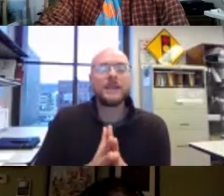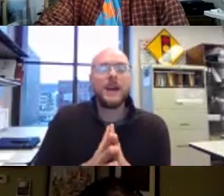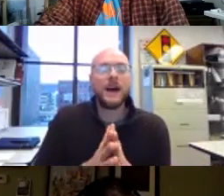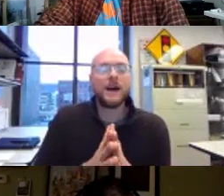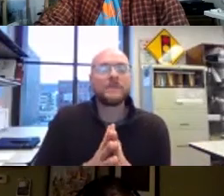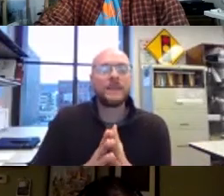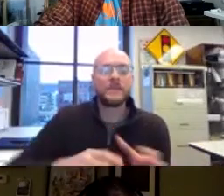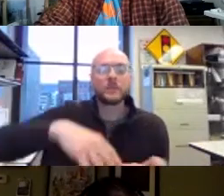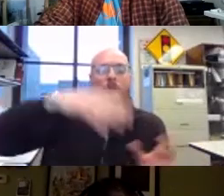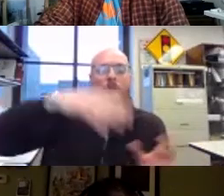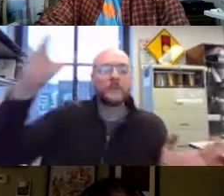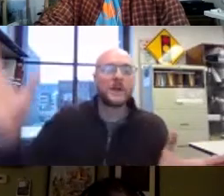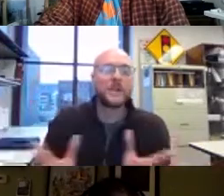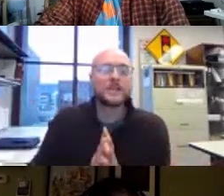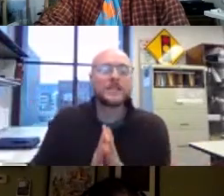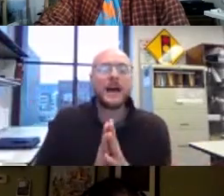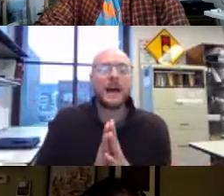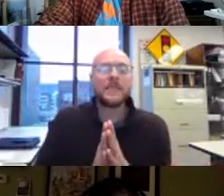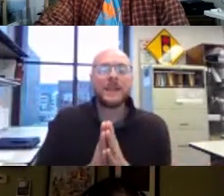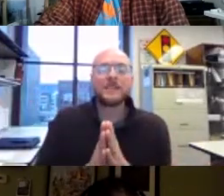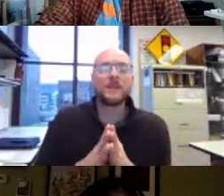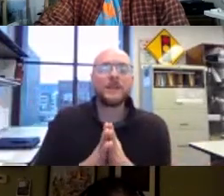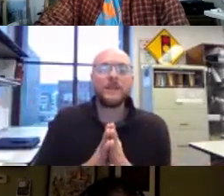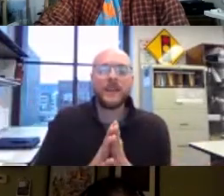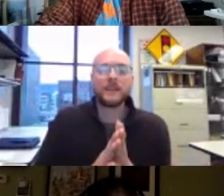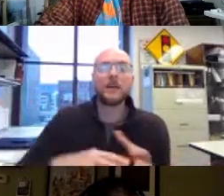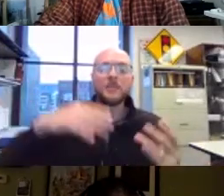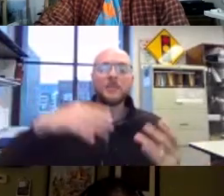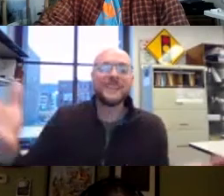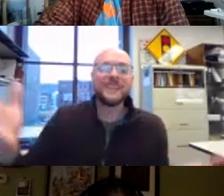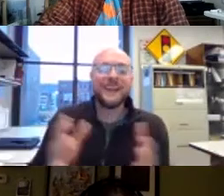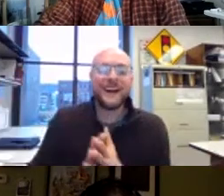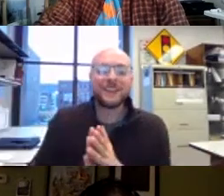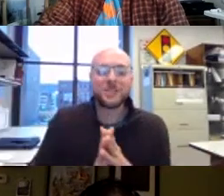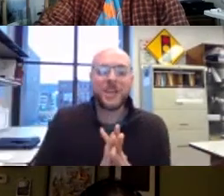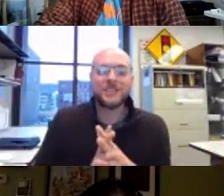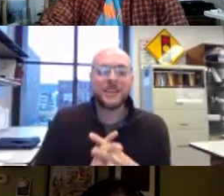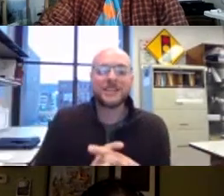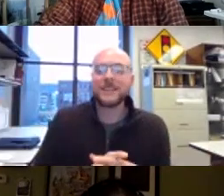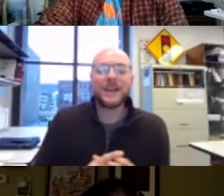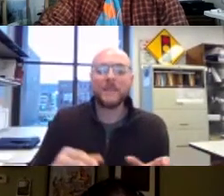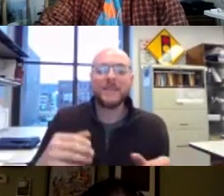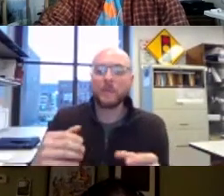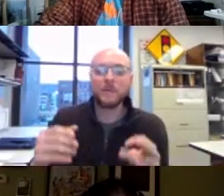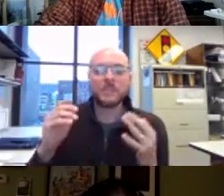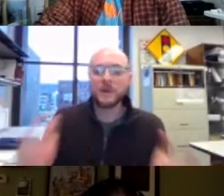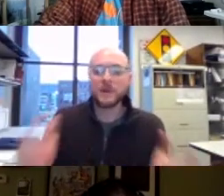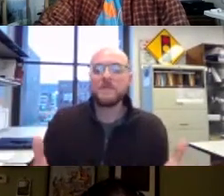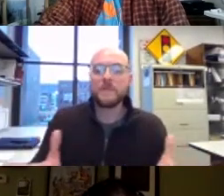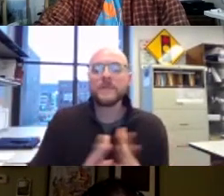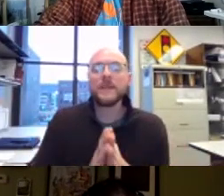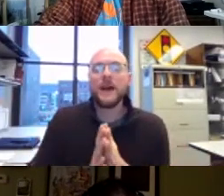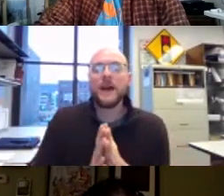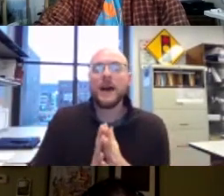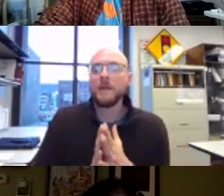project, in this whole suite of projects, that sort of a large change isn't the type that we want to spring